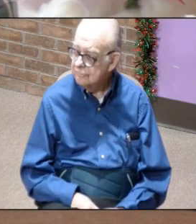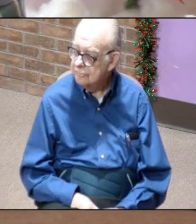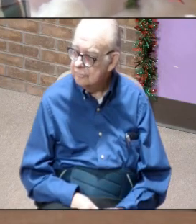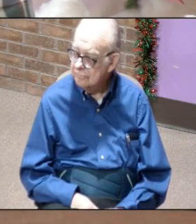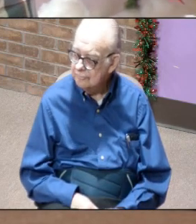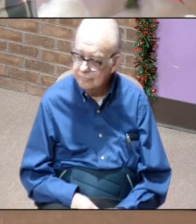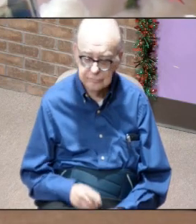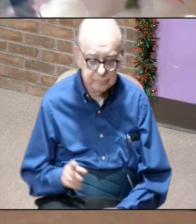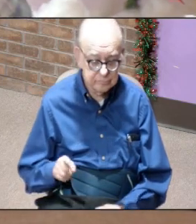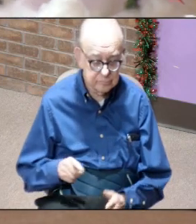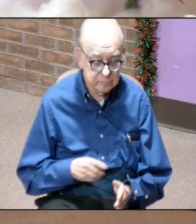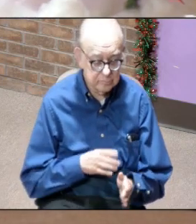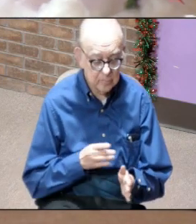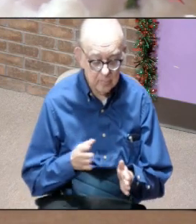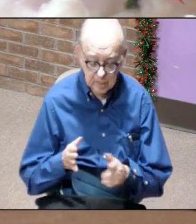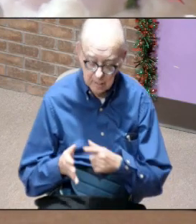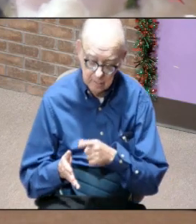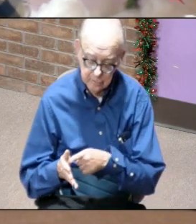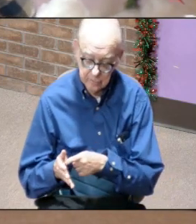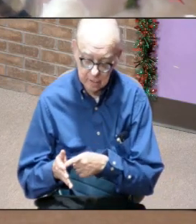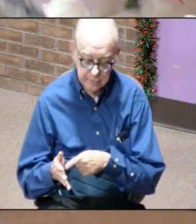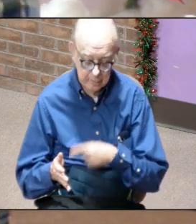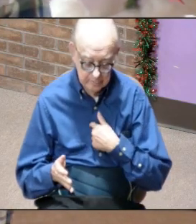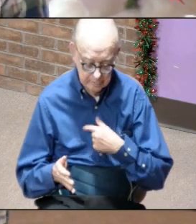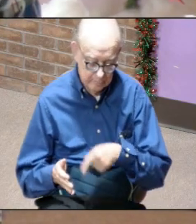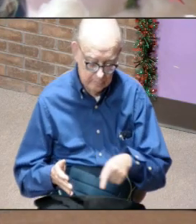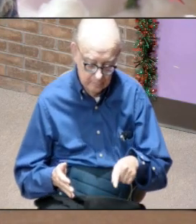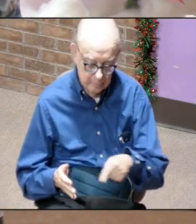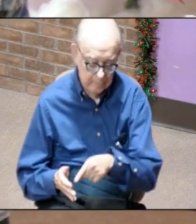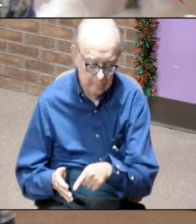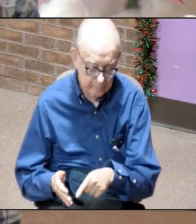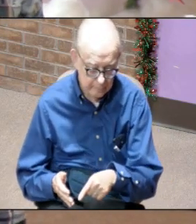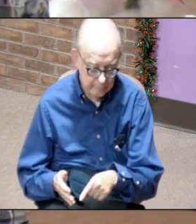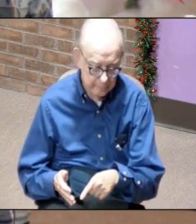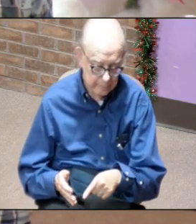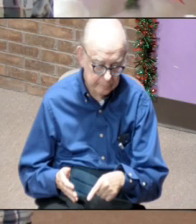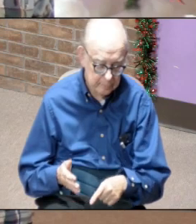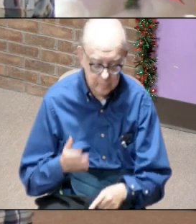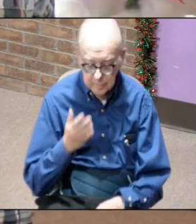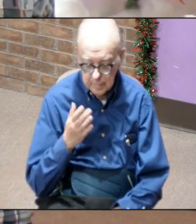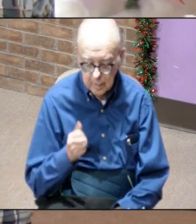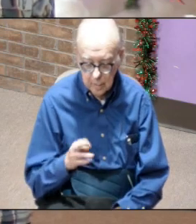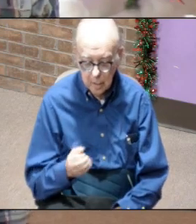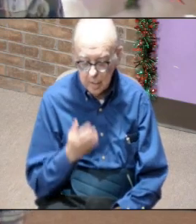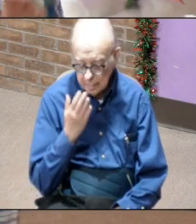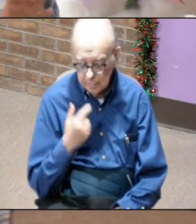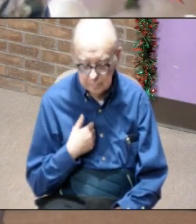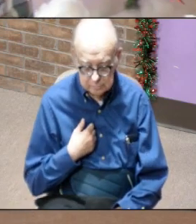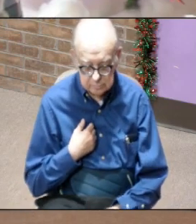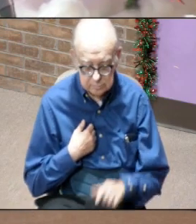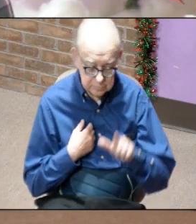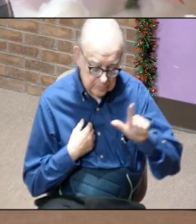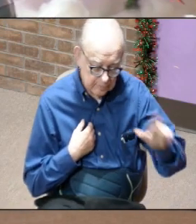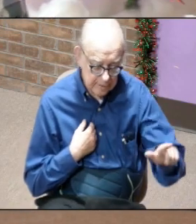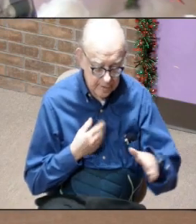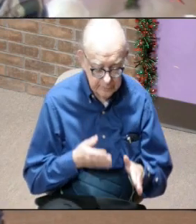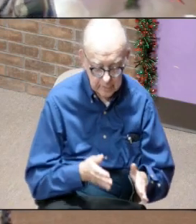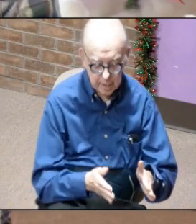But I went around them. I get there, and there is a car in front of me over in the left